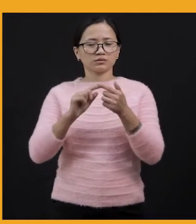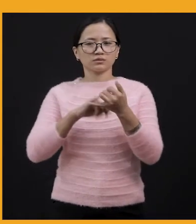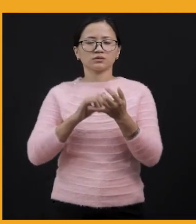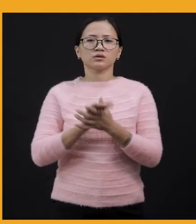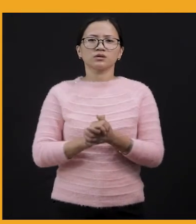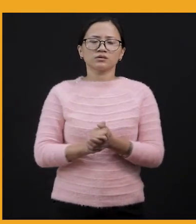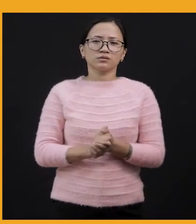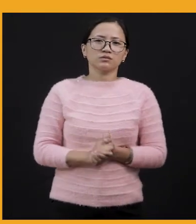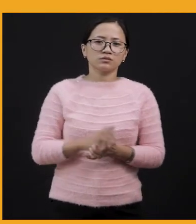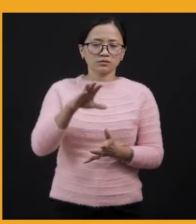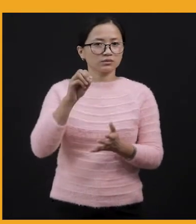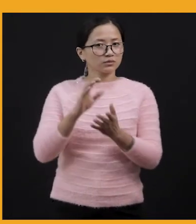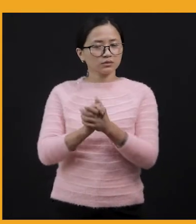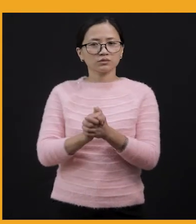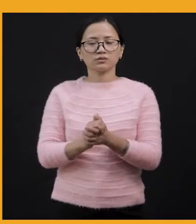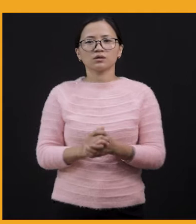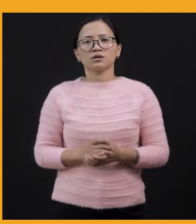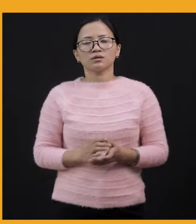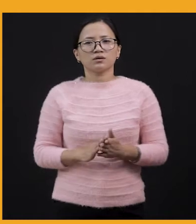This is causing air pollution.